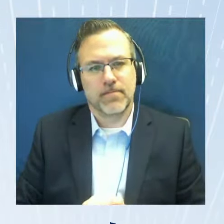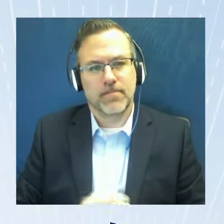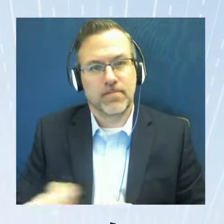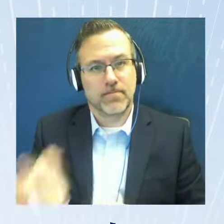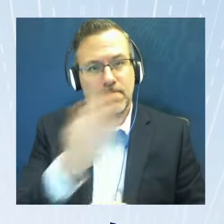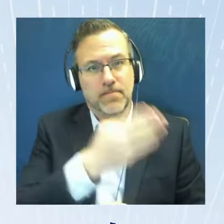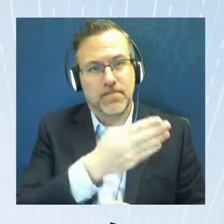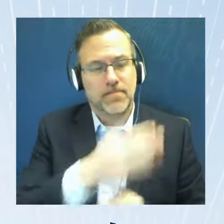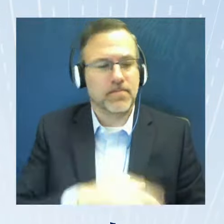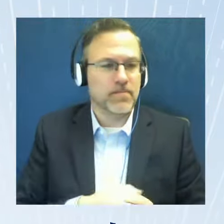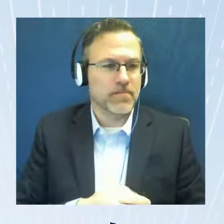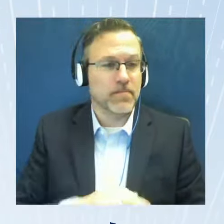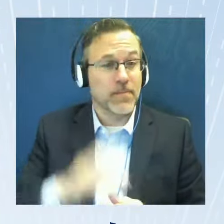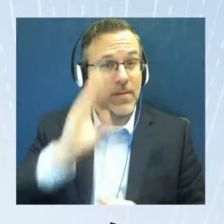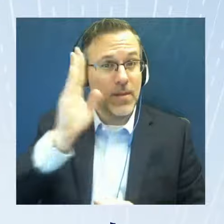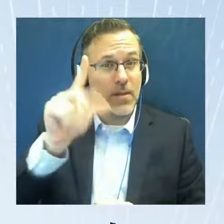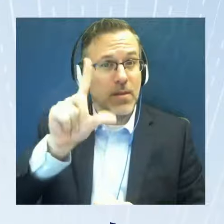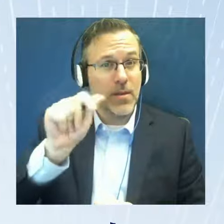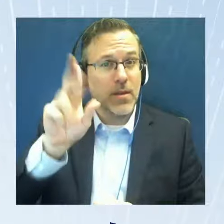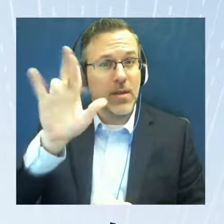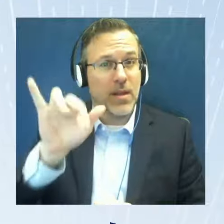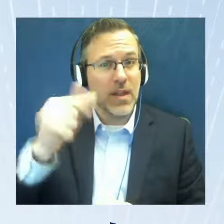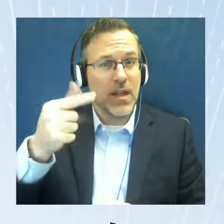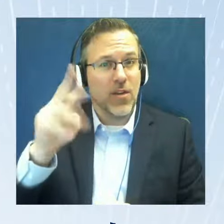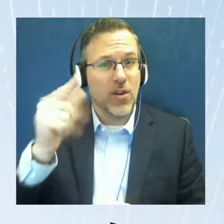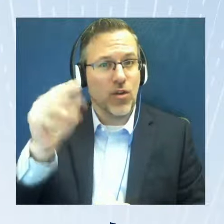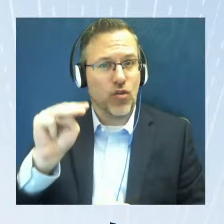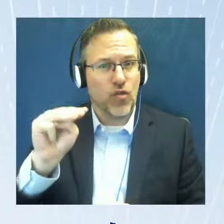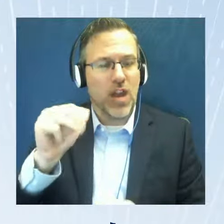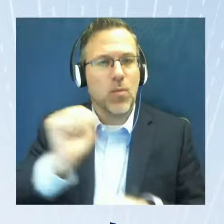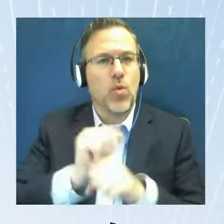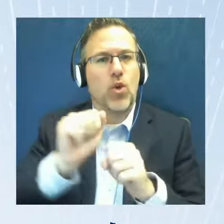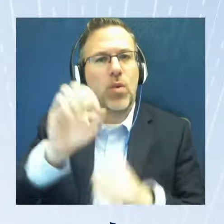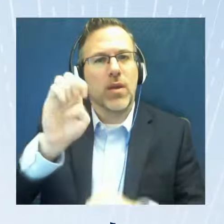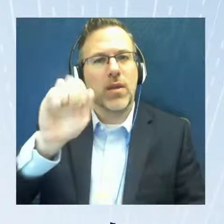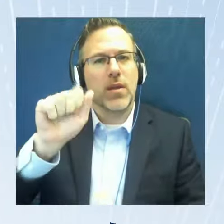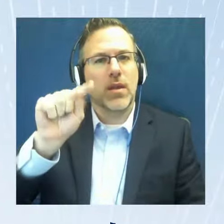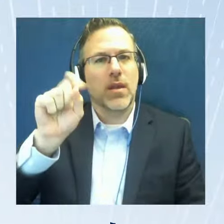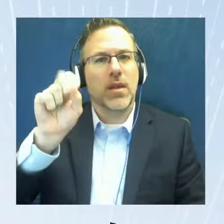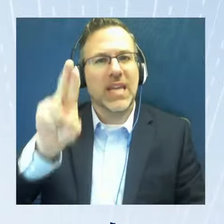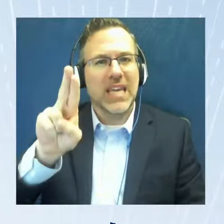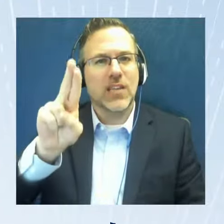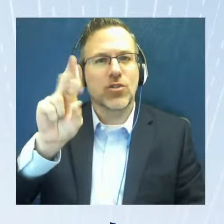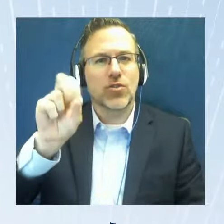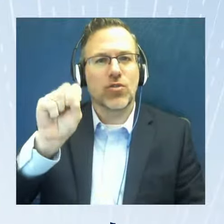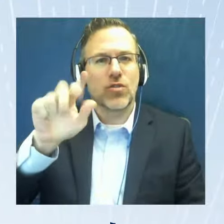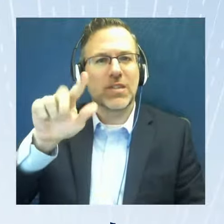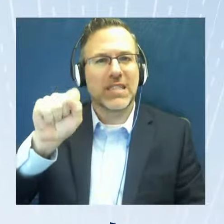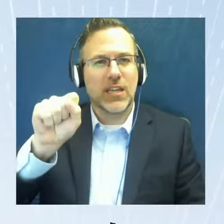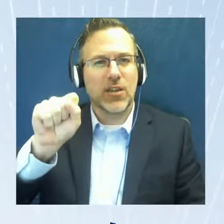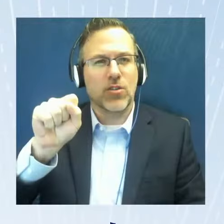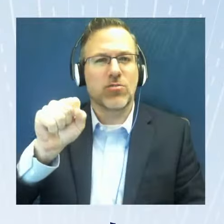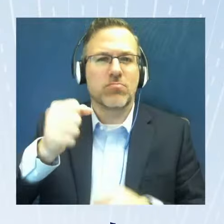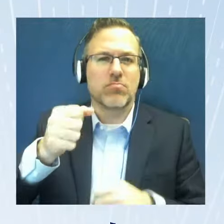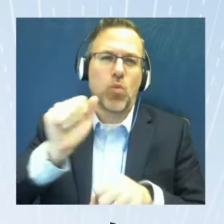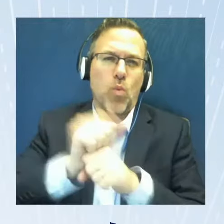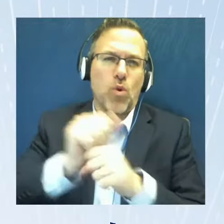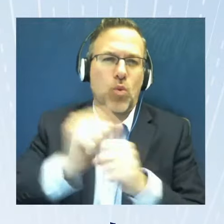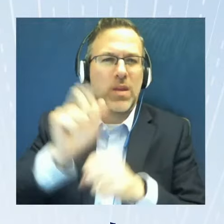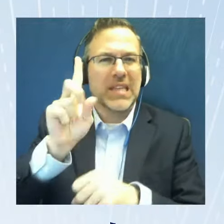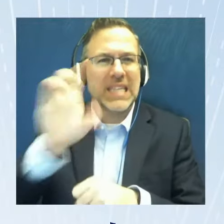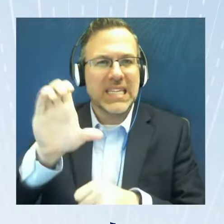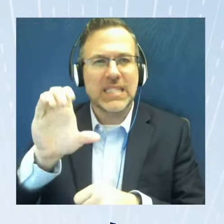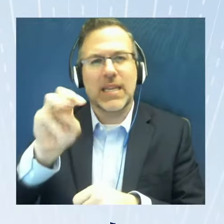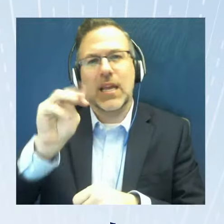Hi, Larry Bram with Easter Seals serving DC, Maryland, and Virginia. This is all great. I'm